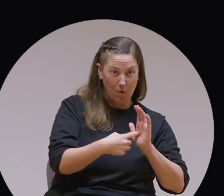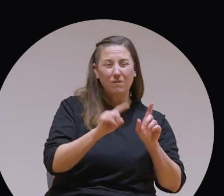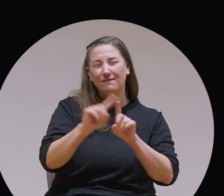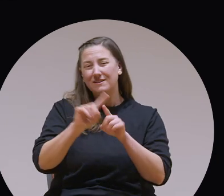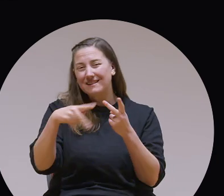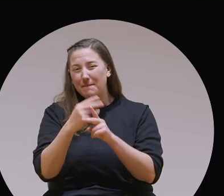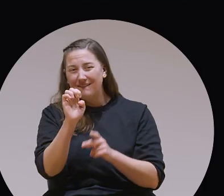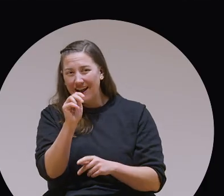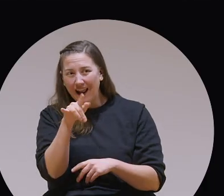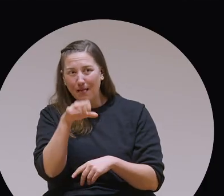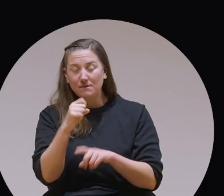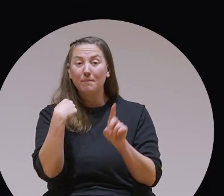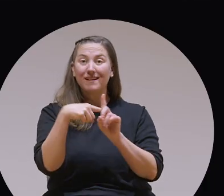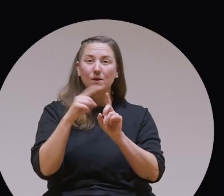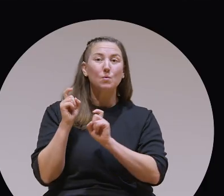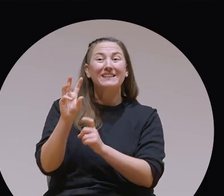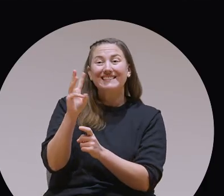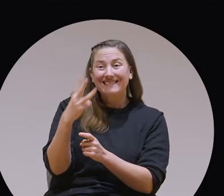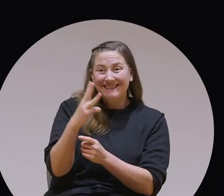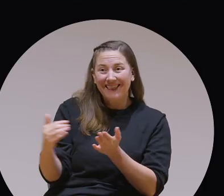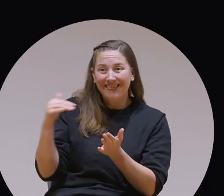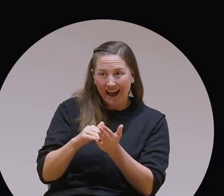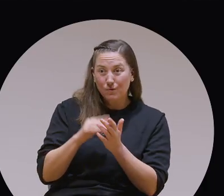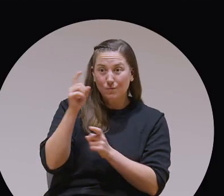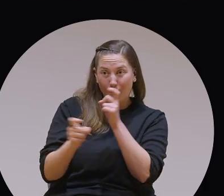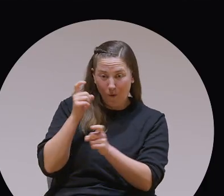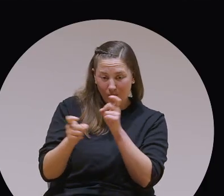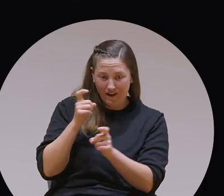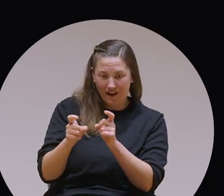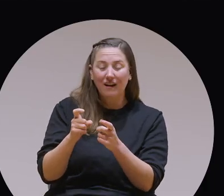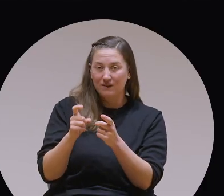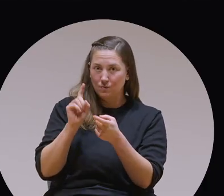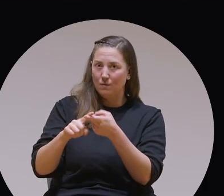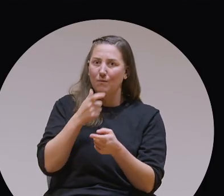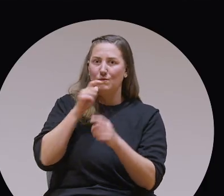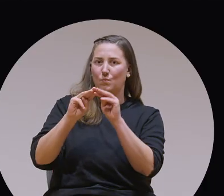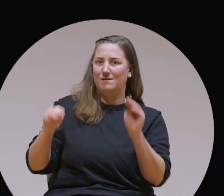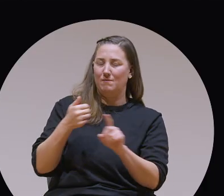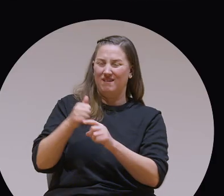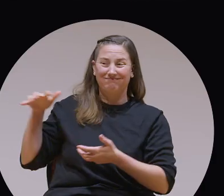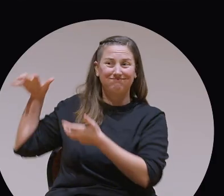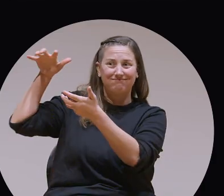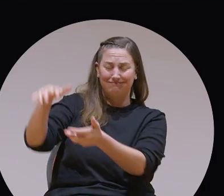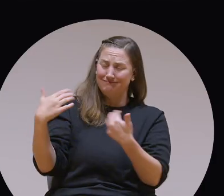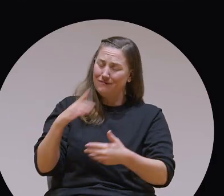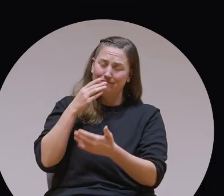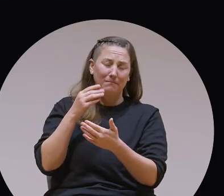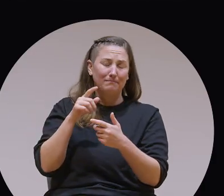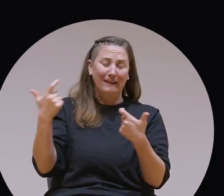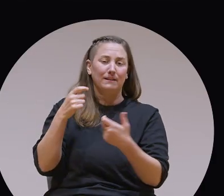enamels, and she donated 16,000 objects to the Victoria and Albert, another 8,000 to the British Museum, so a tremendous supporter of